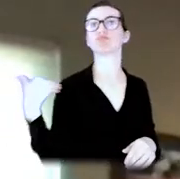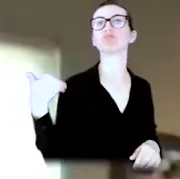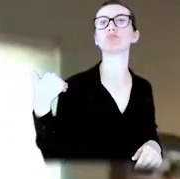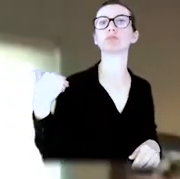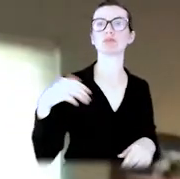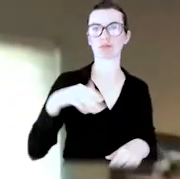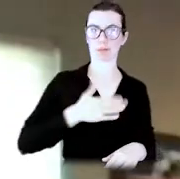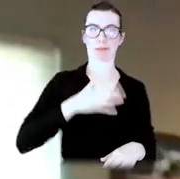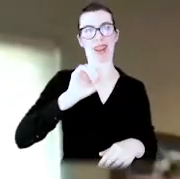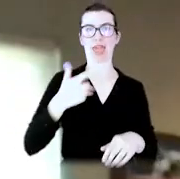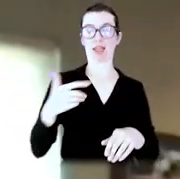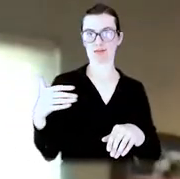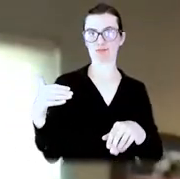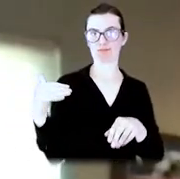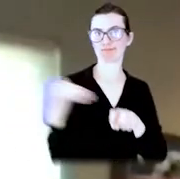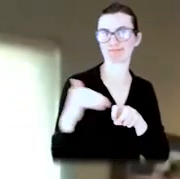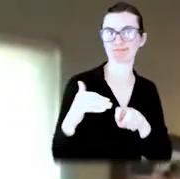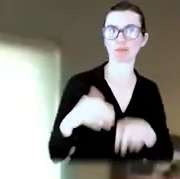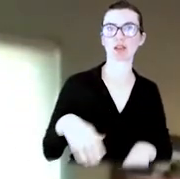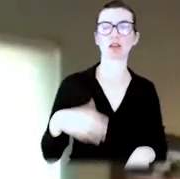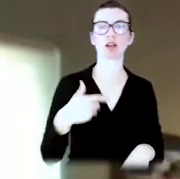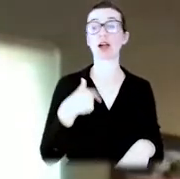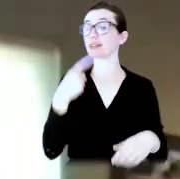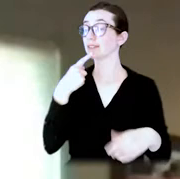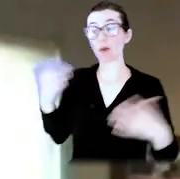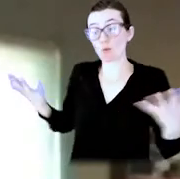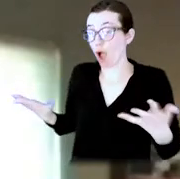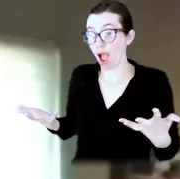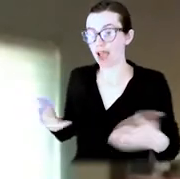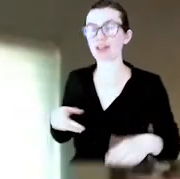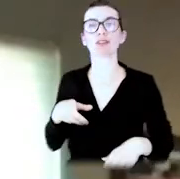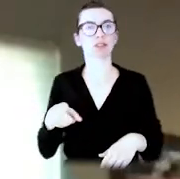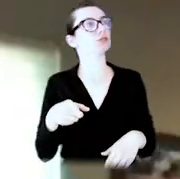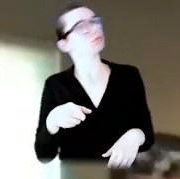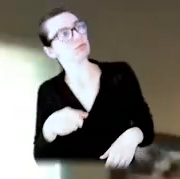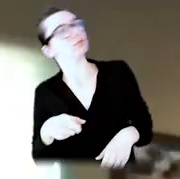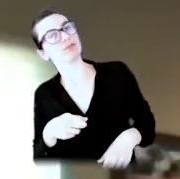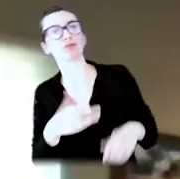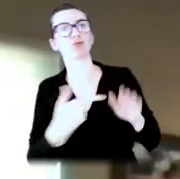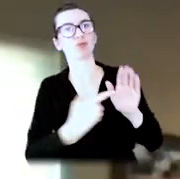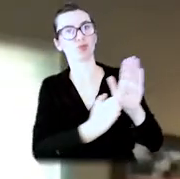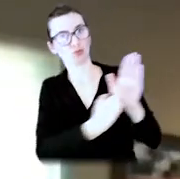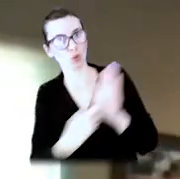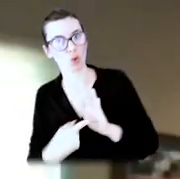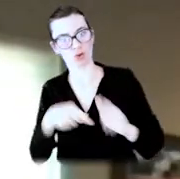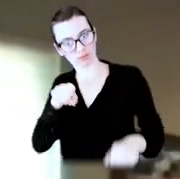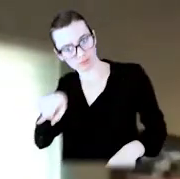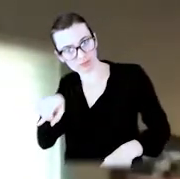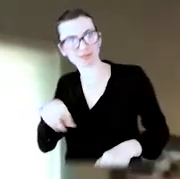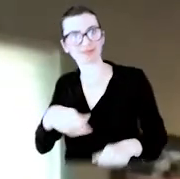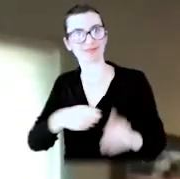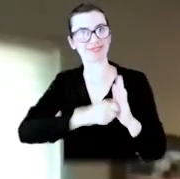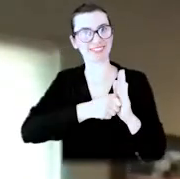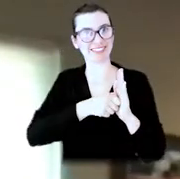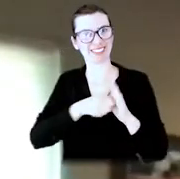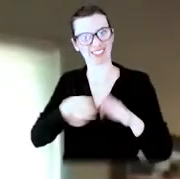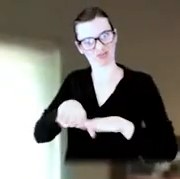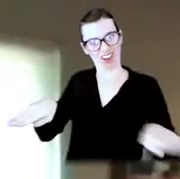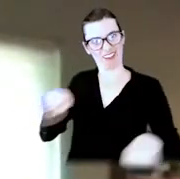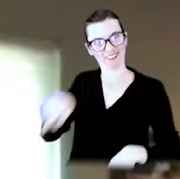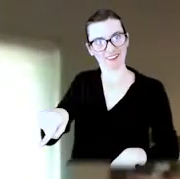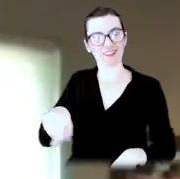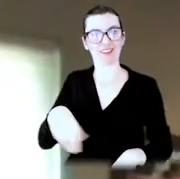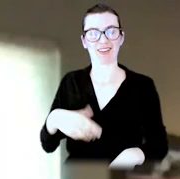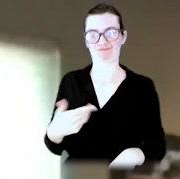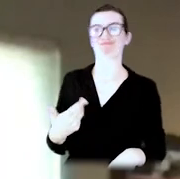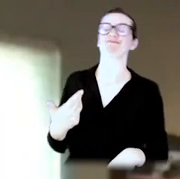my leg, and then she goes, I say, what? And she shows me what it is. And she goes to the keys on the ground. So so that's